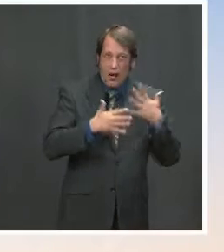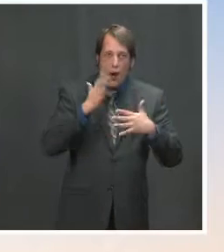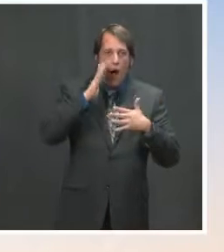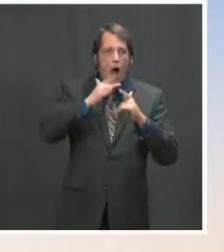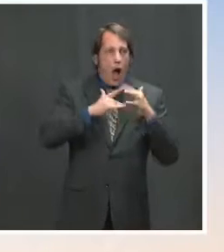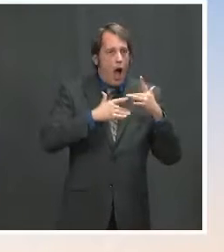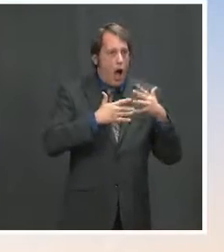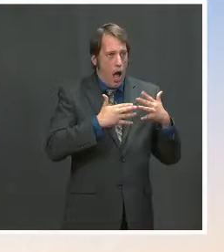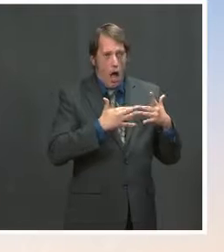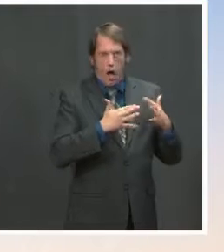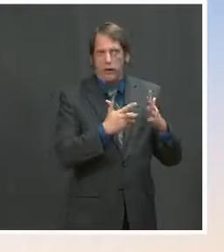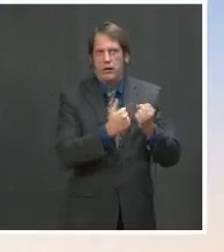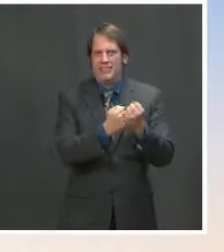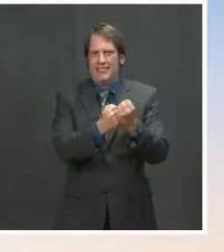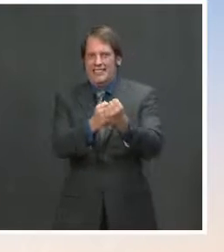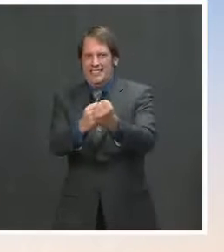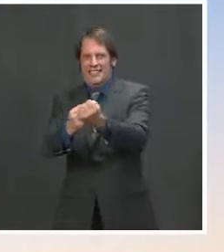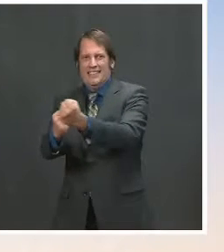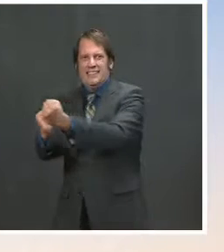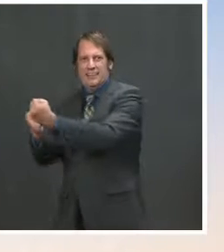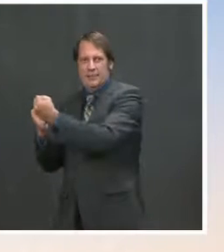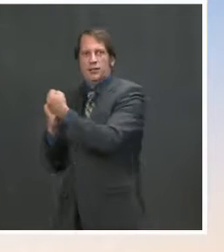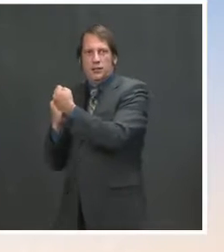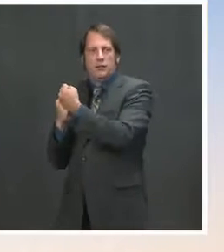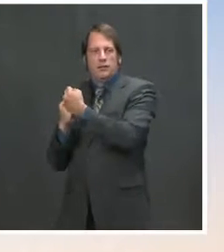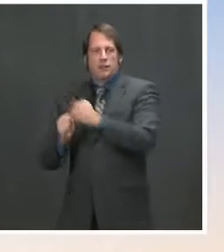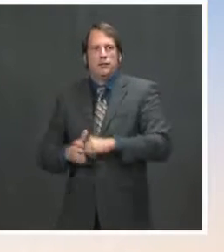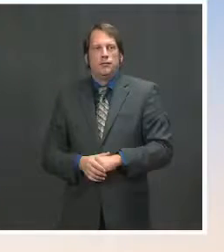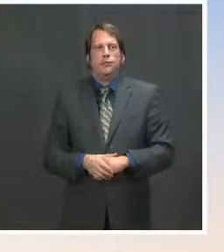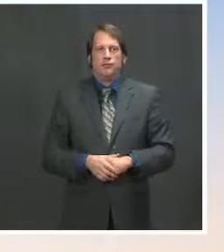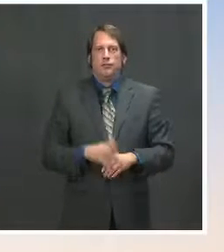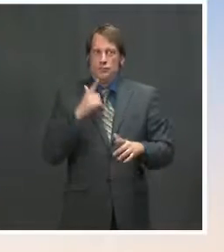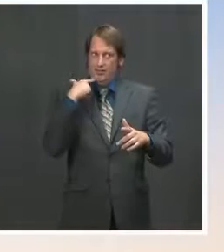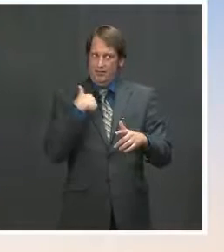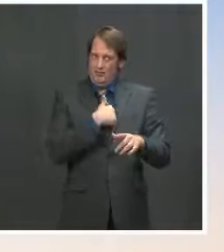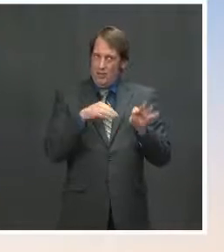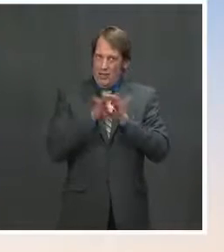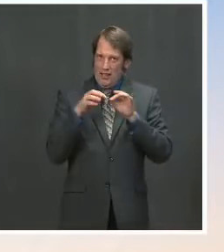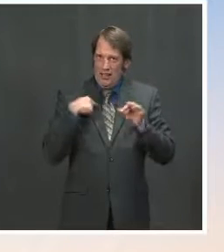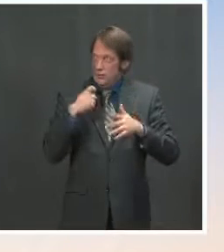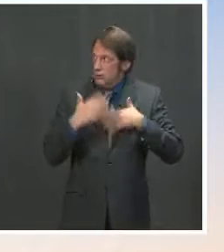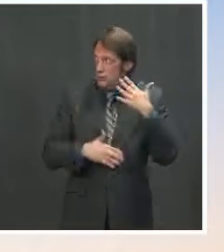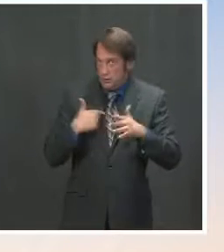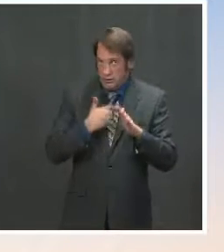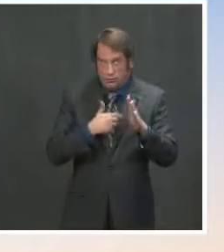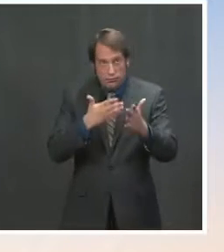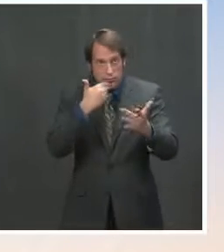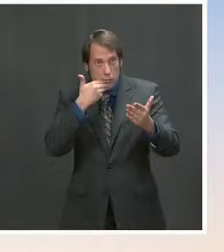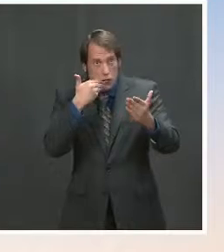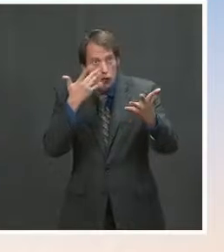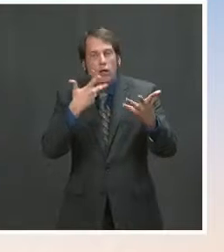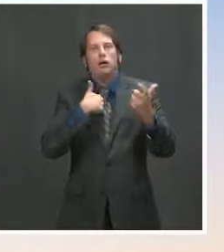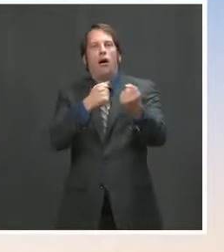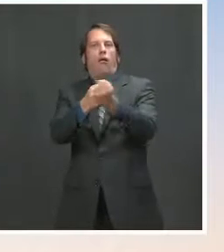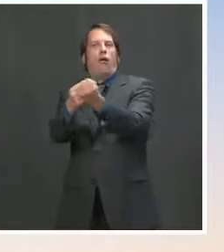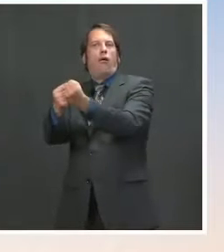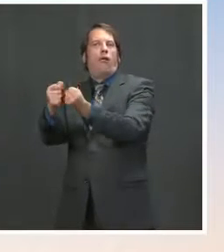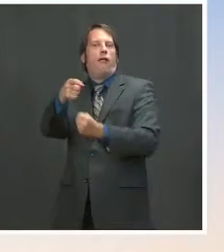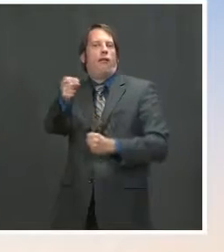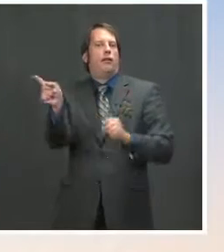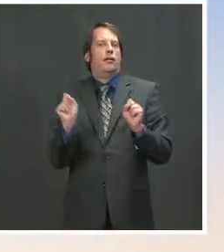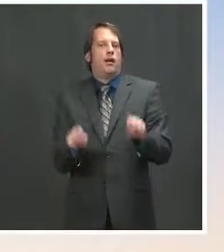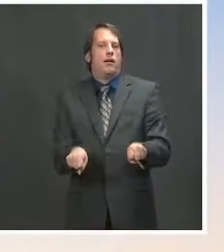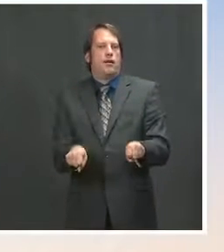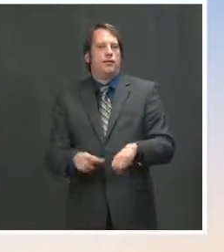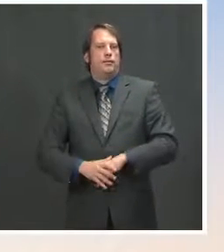timeline, but we are considering a range of options. I did a quick review of the president's daily schedule, and I found that the White House had 38 listings